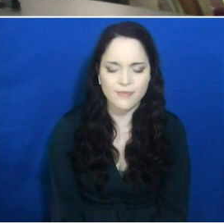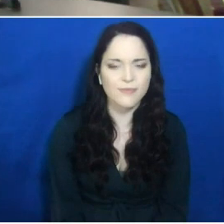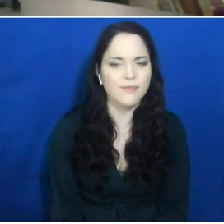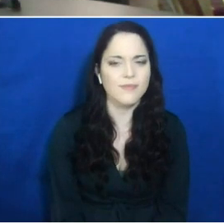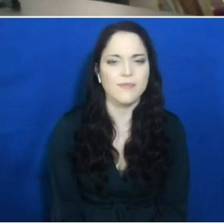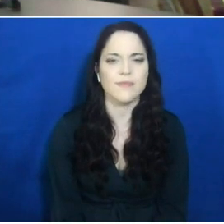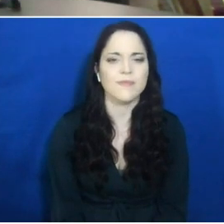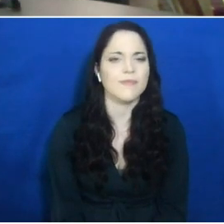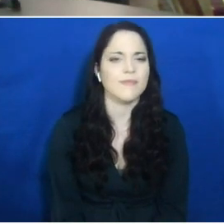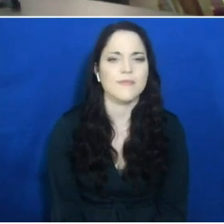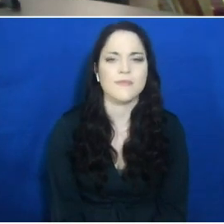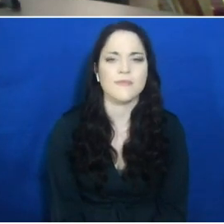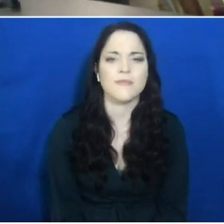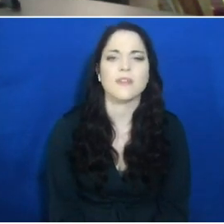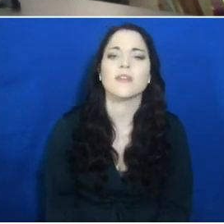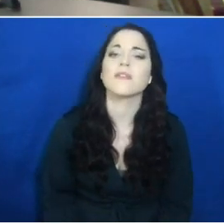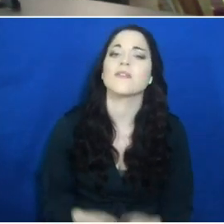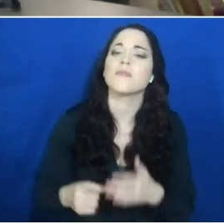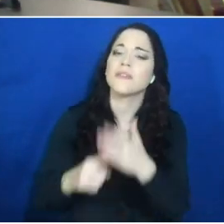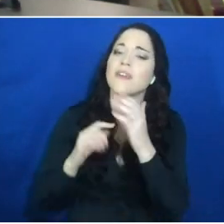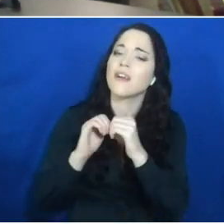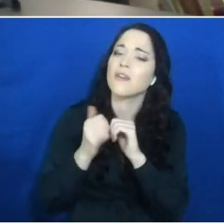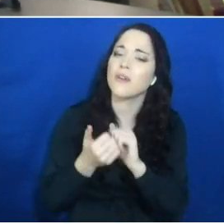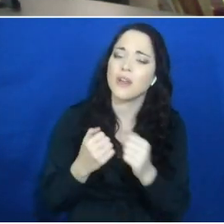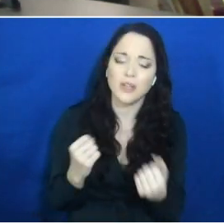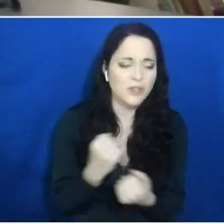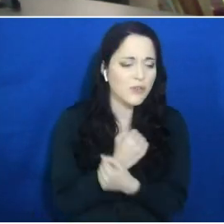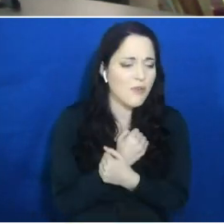Forgiveness. Show me how to love the